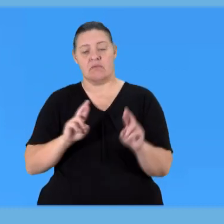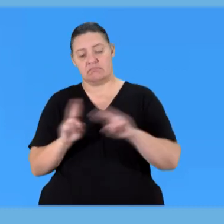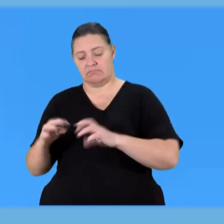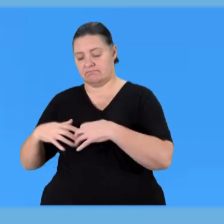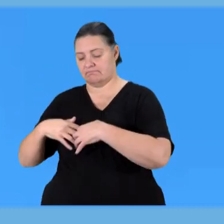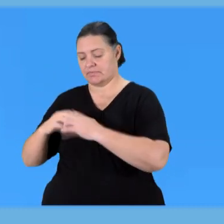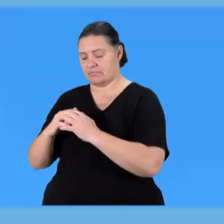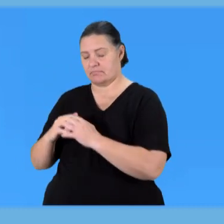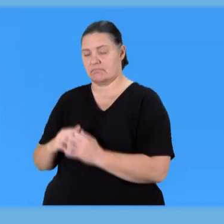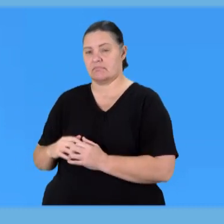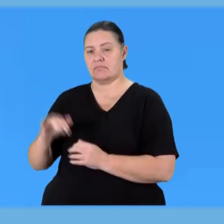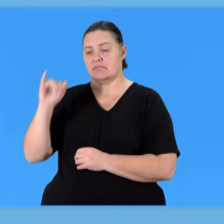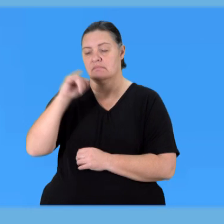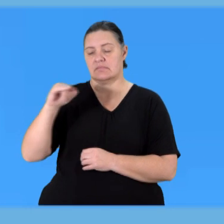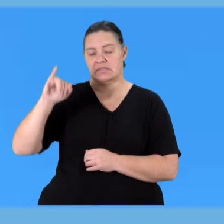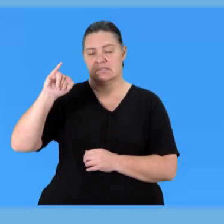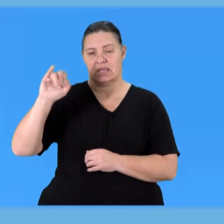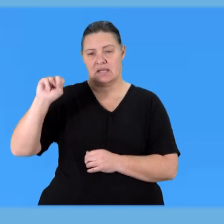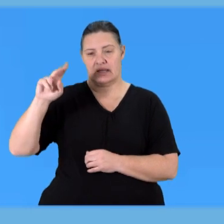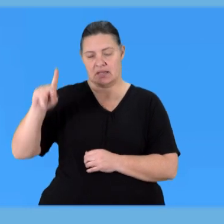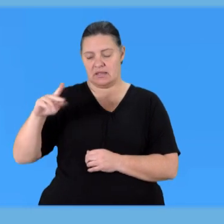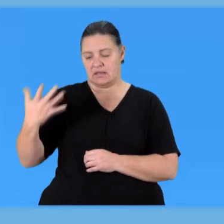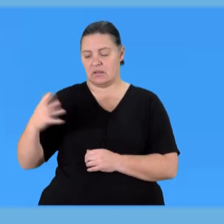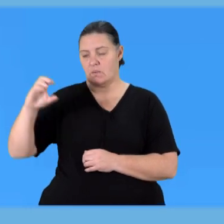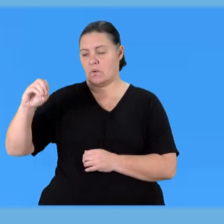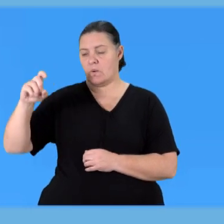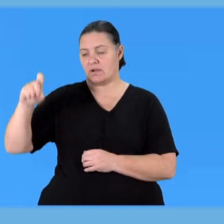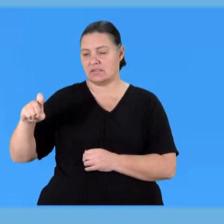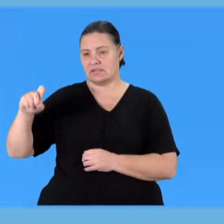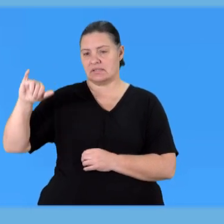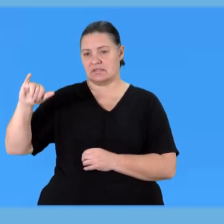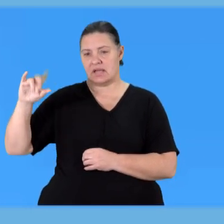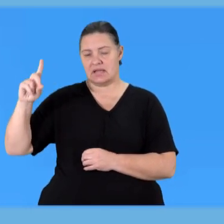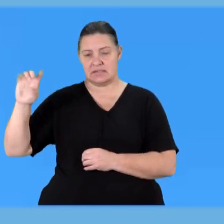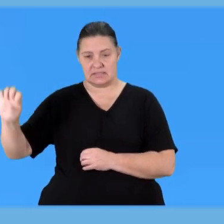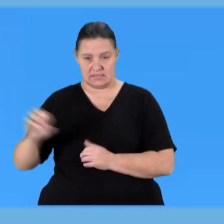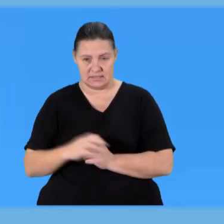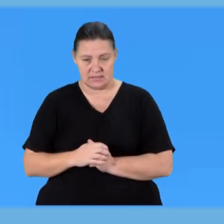reacting to form zinc oxide.